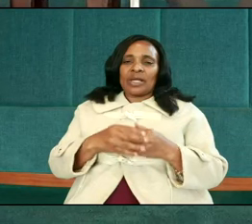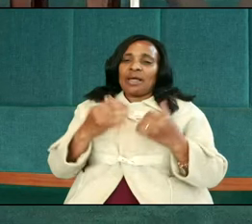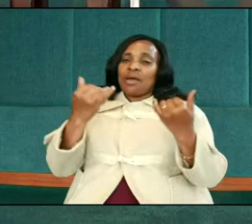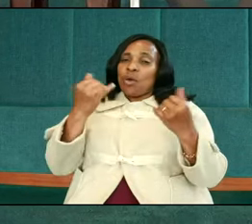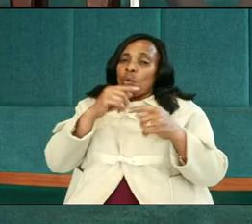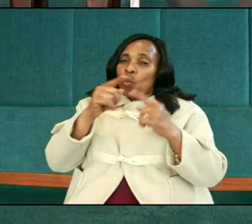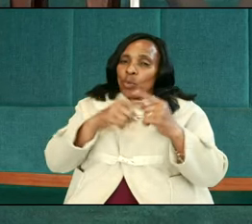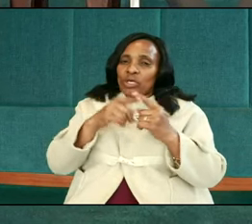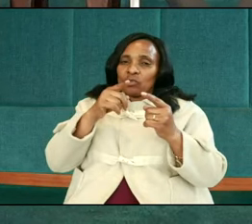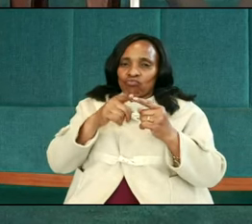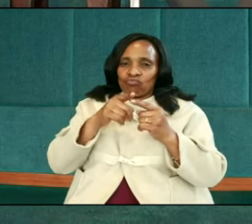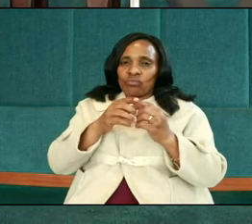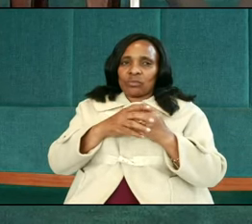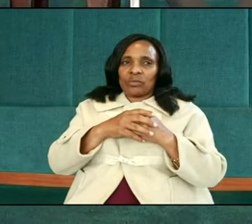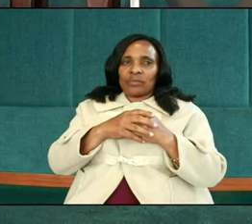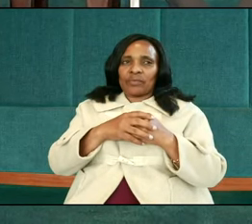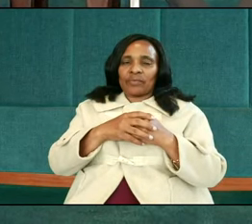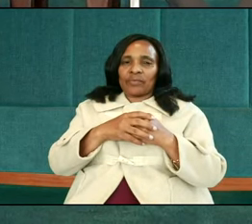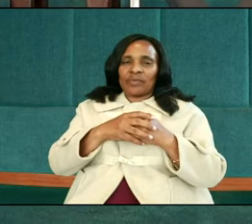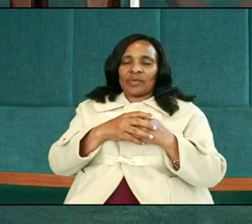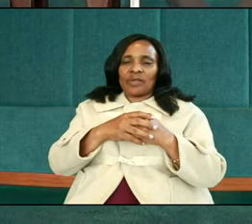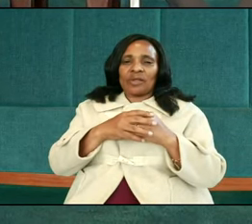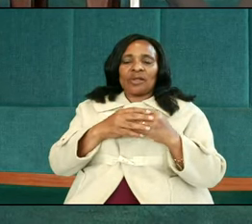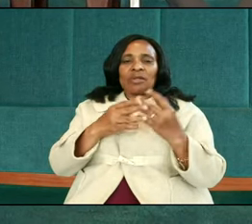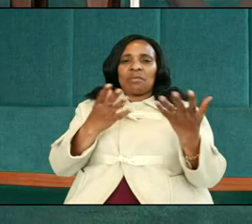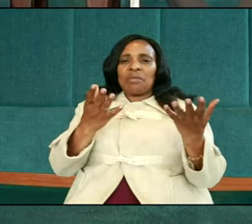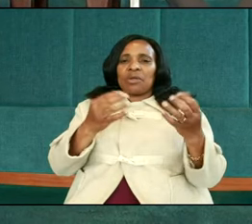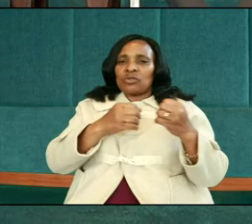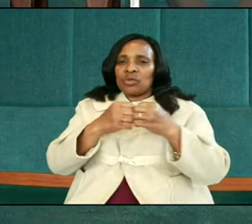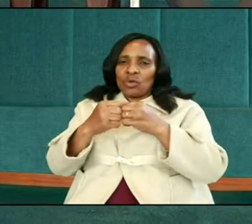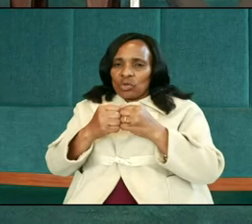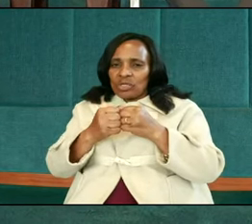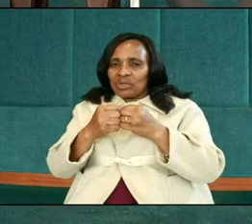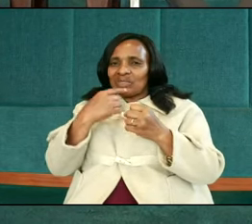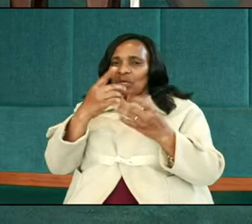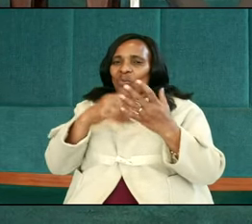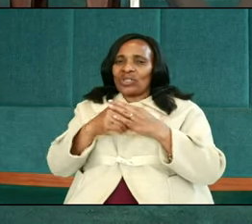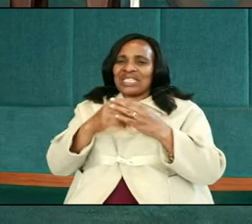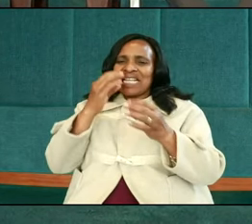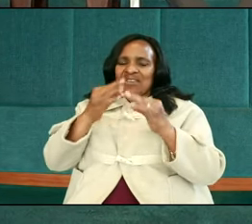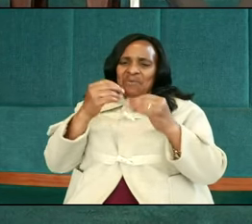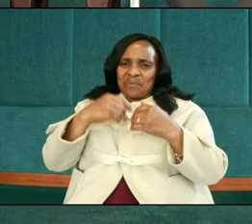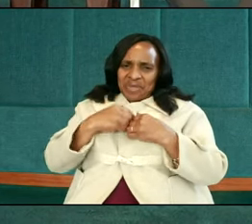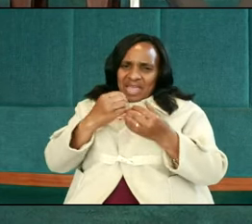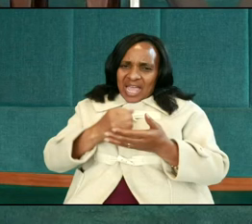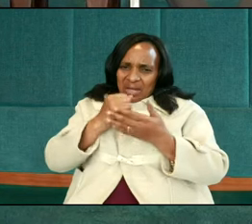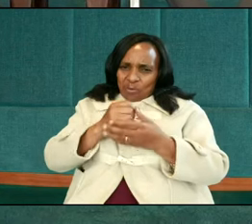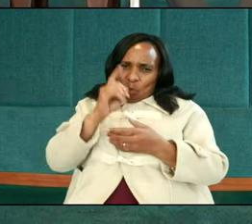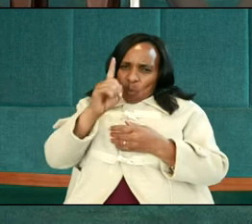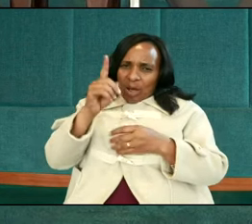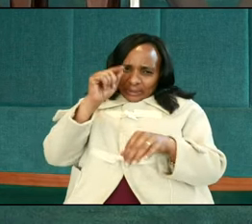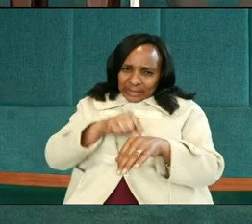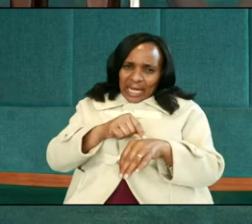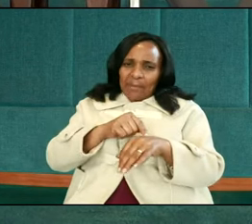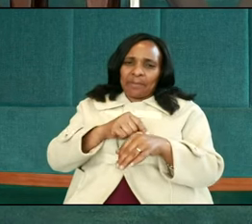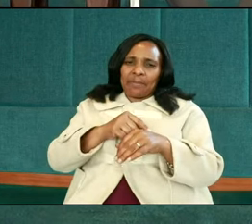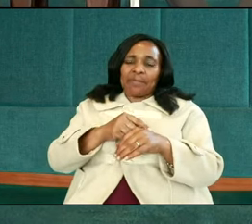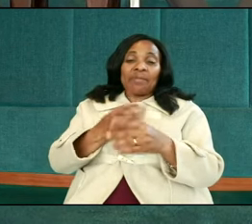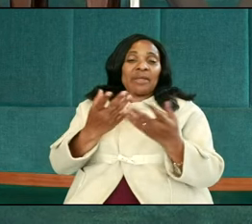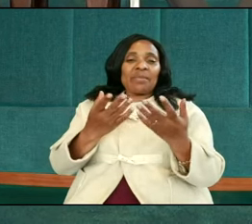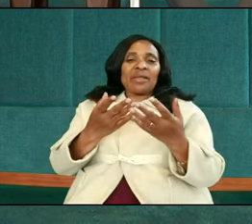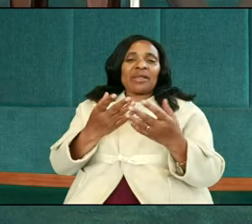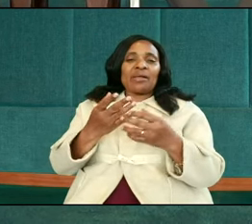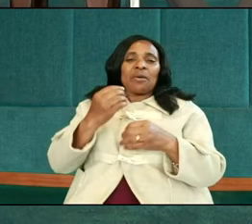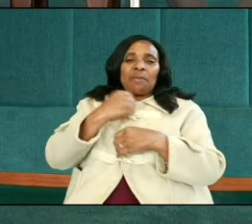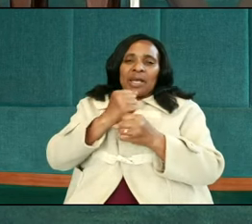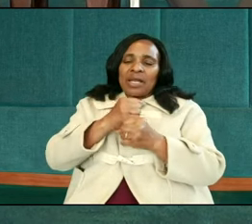When you're suffering, you go like, God, if you help me this one time, let me say you've made a